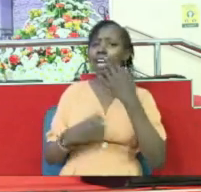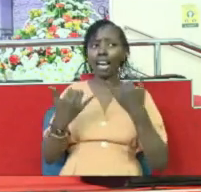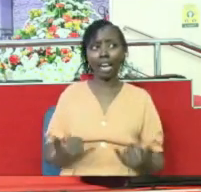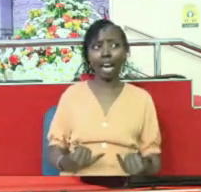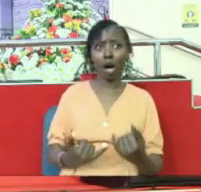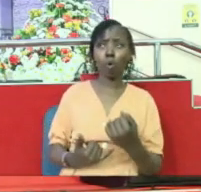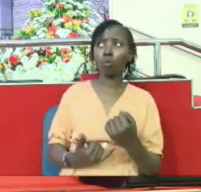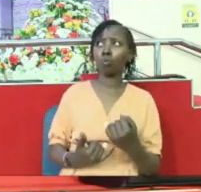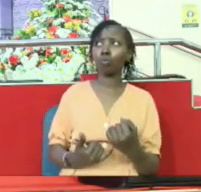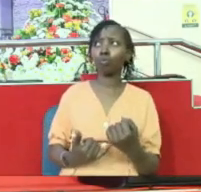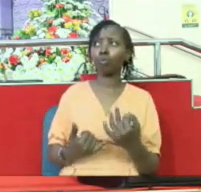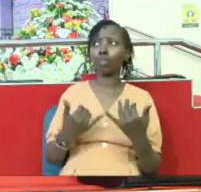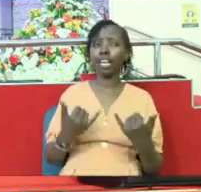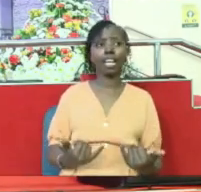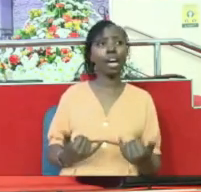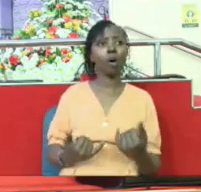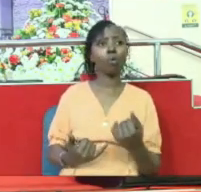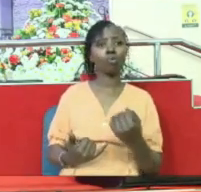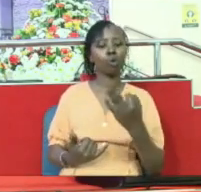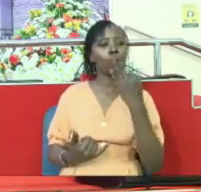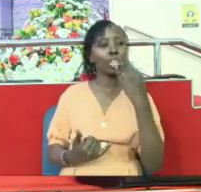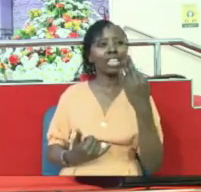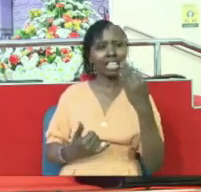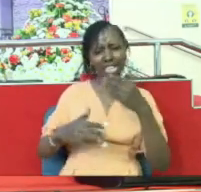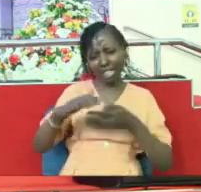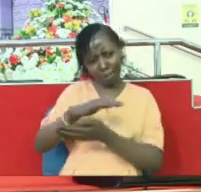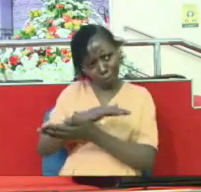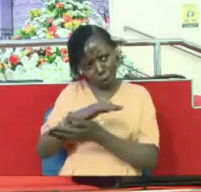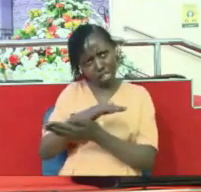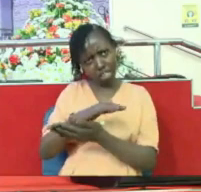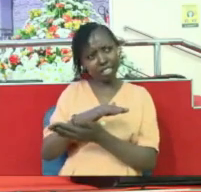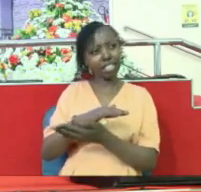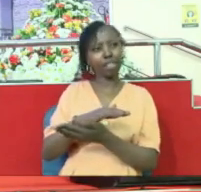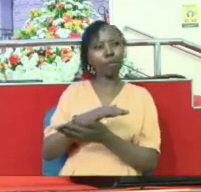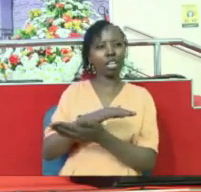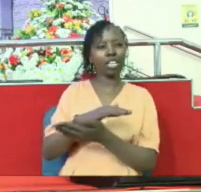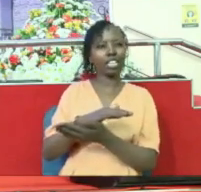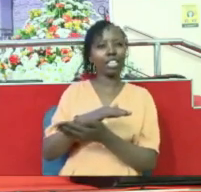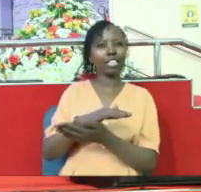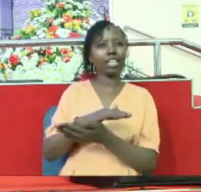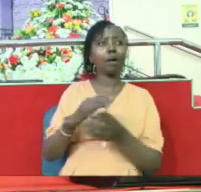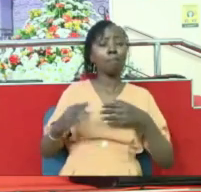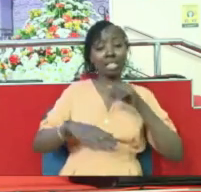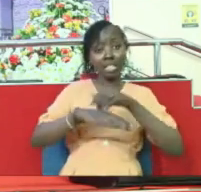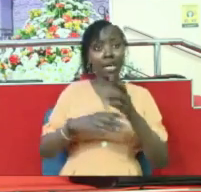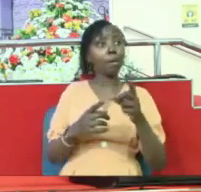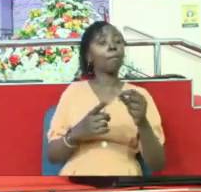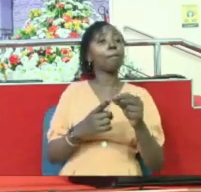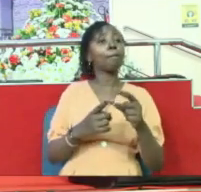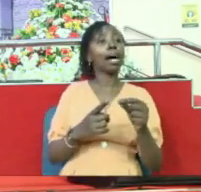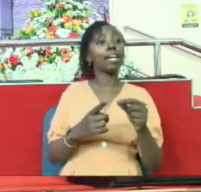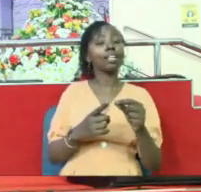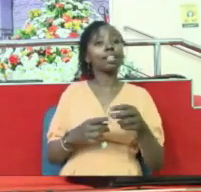now 3:00 saa 3 ya asubuhi. Oh, 9 a.m. Nimekuwekea pesa kwa hiyo account yako ya kanisa. I have loaded